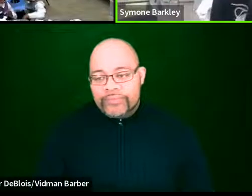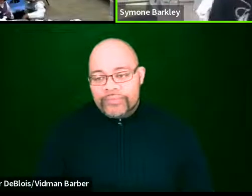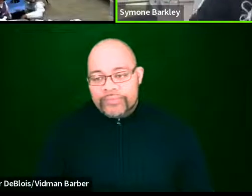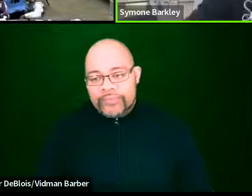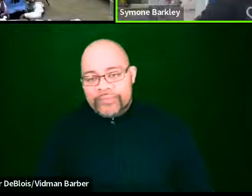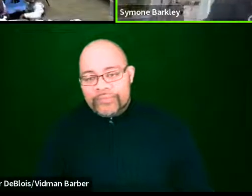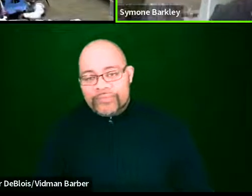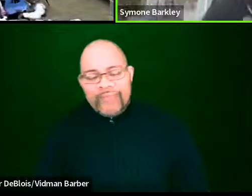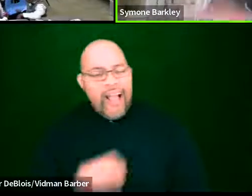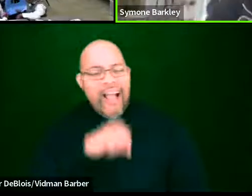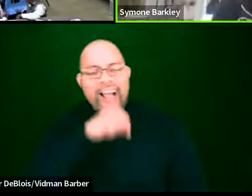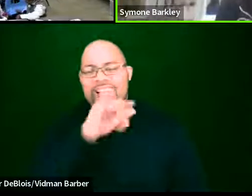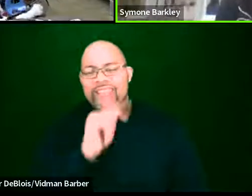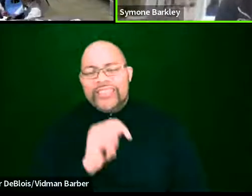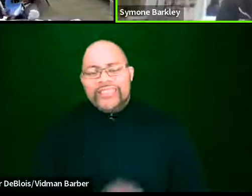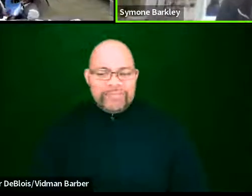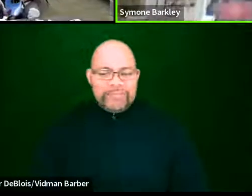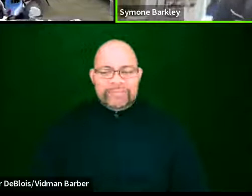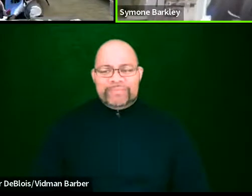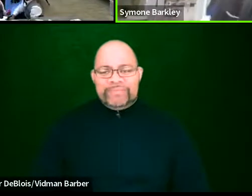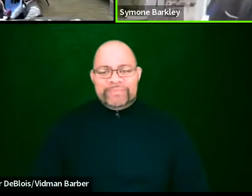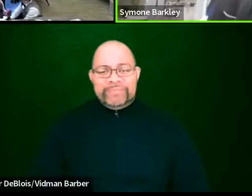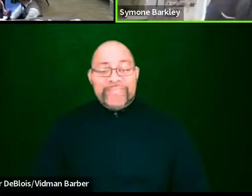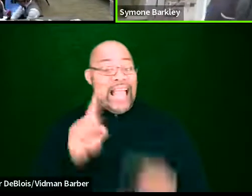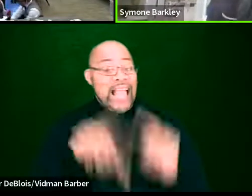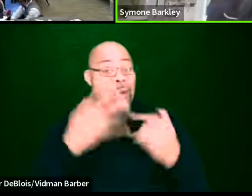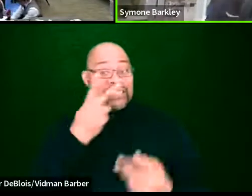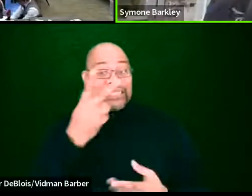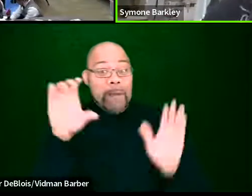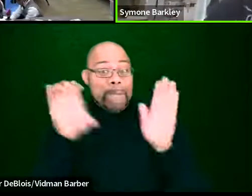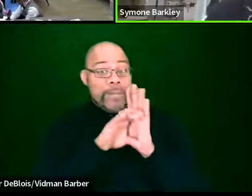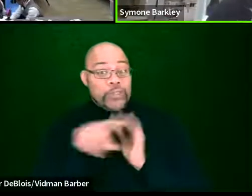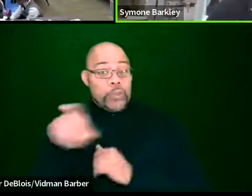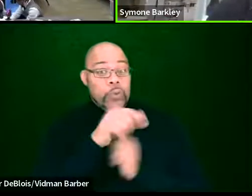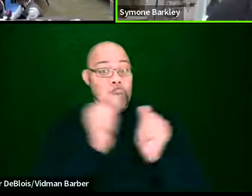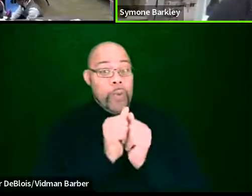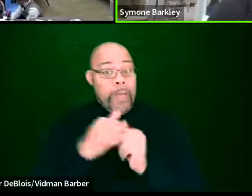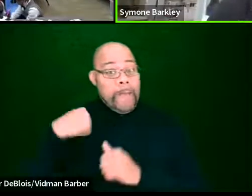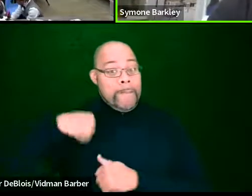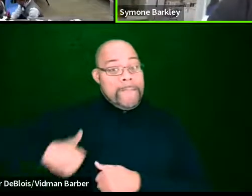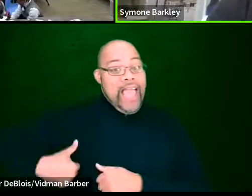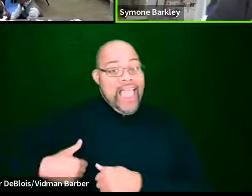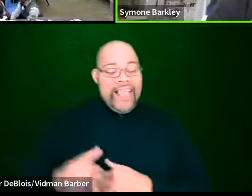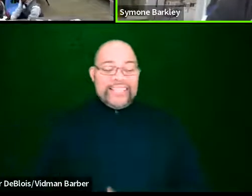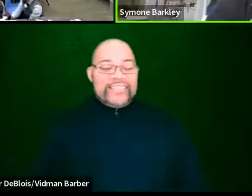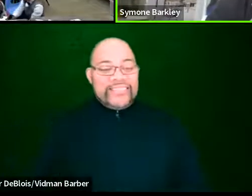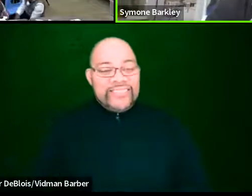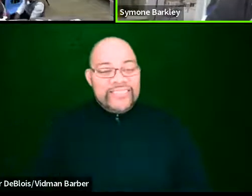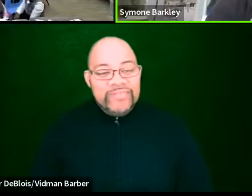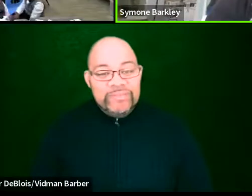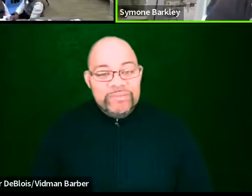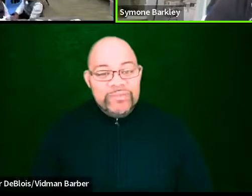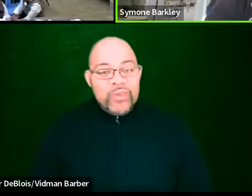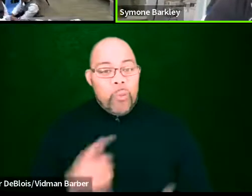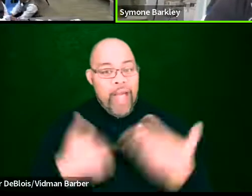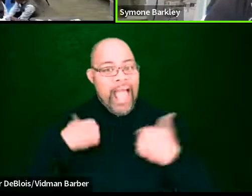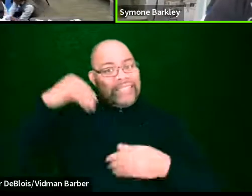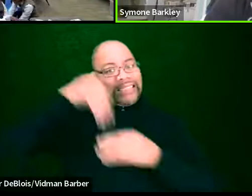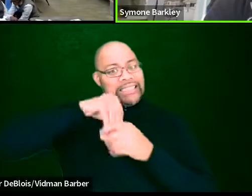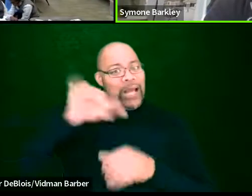I love it. I can't wait to see pictures of y'all with your bags and what you have in